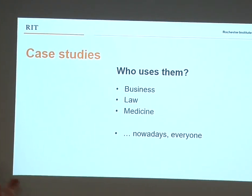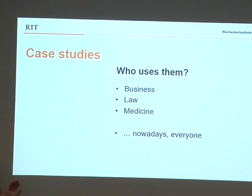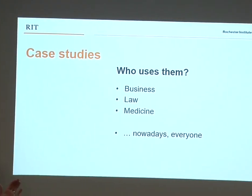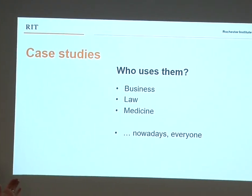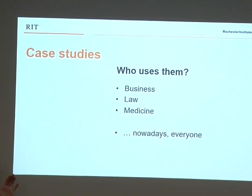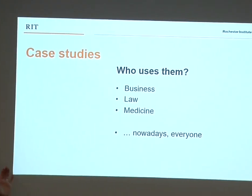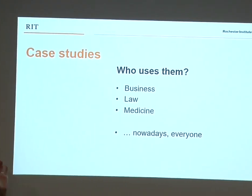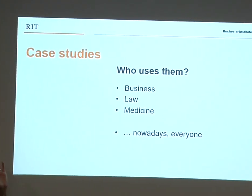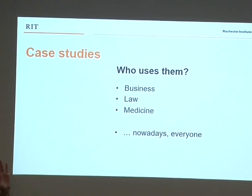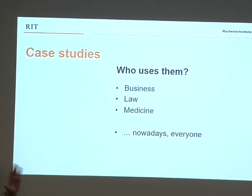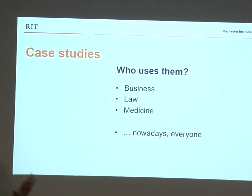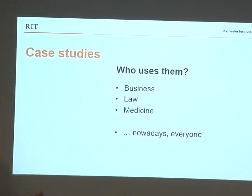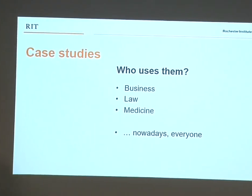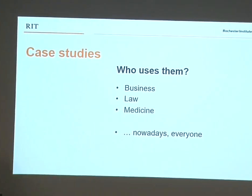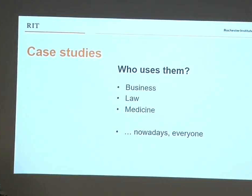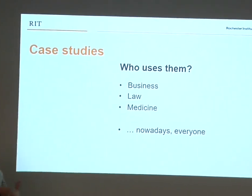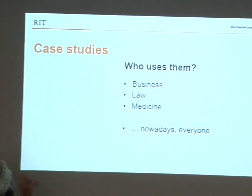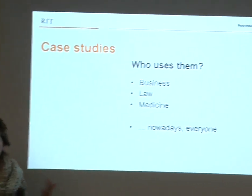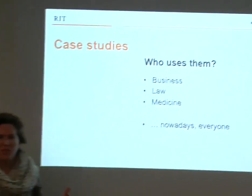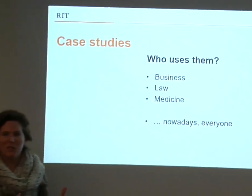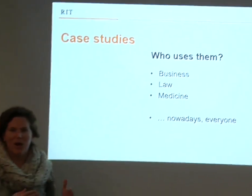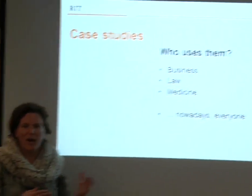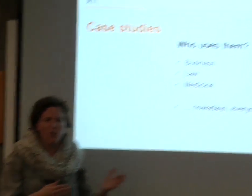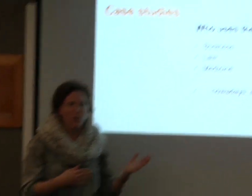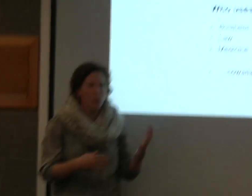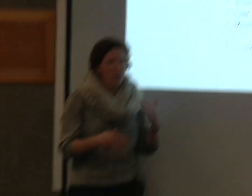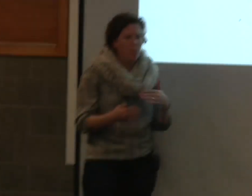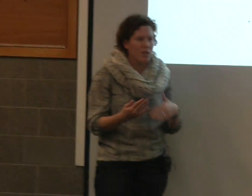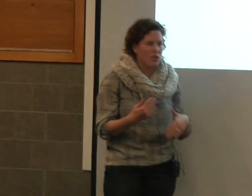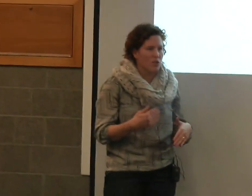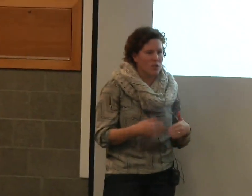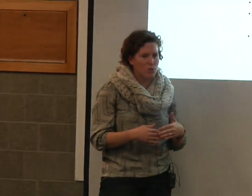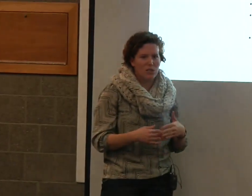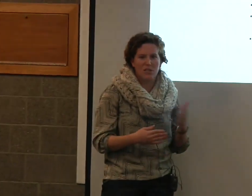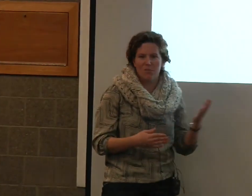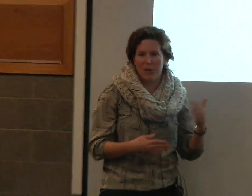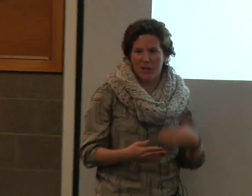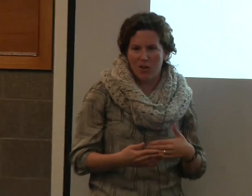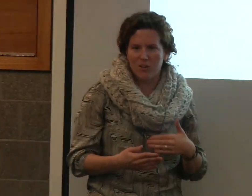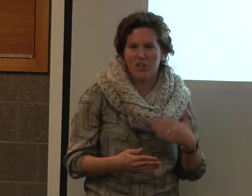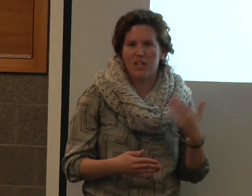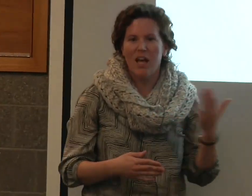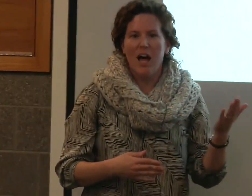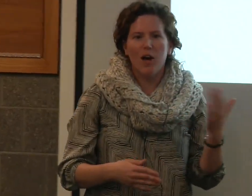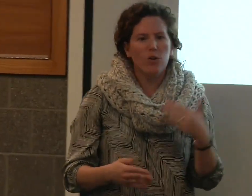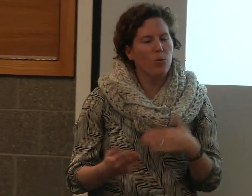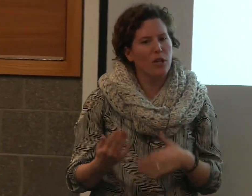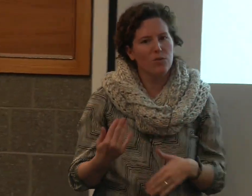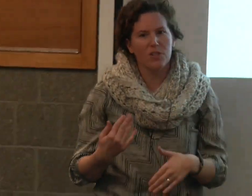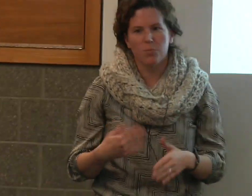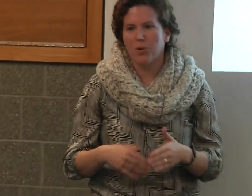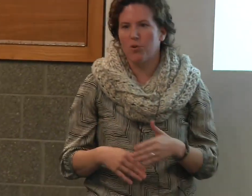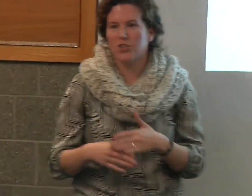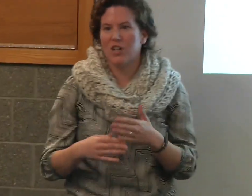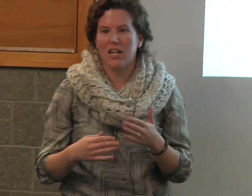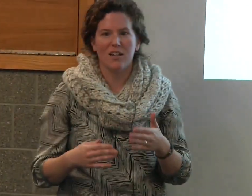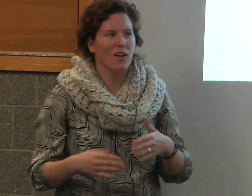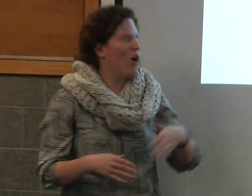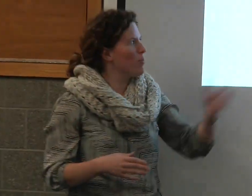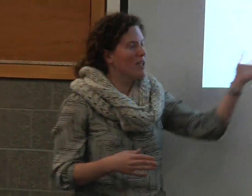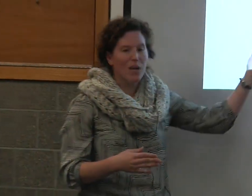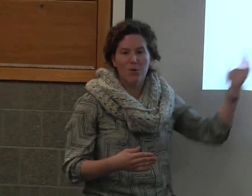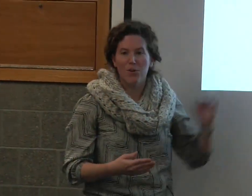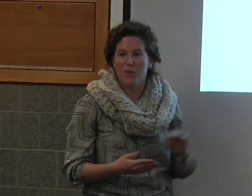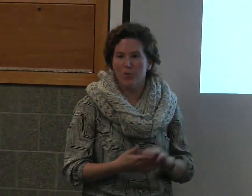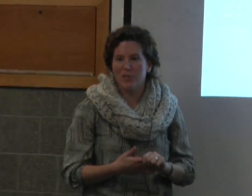lot of fields are catching up to that in terms of thinking about how could we potentially use this in biology? How could we use this approach in